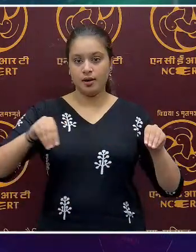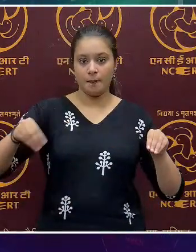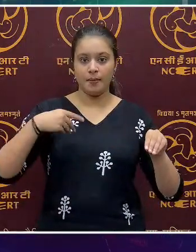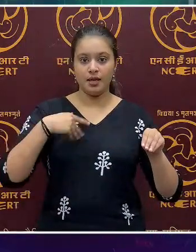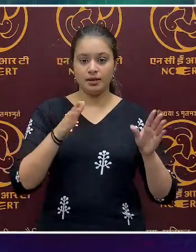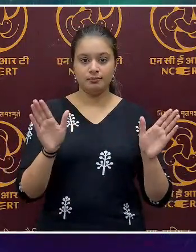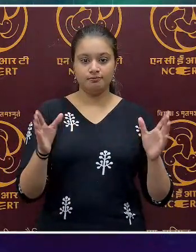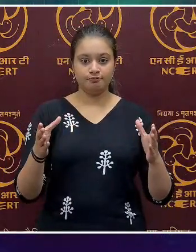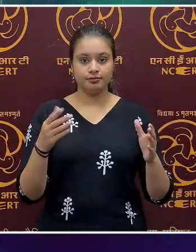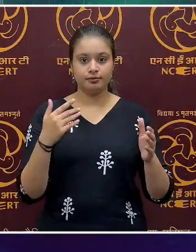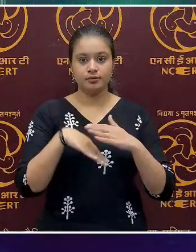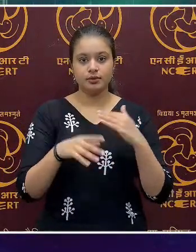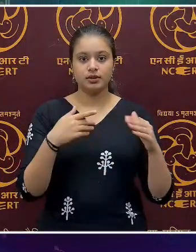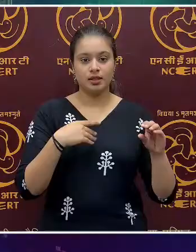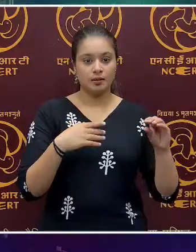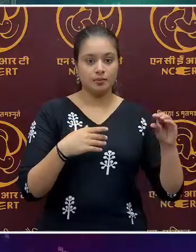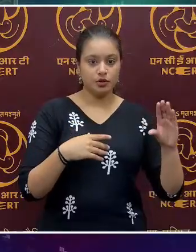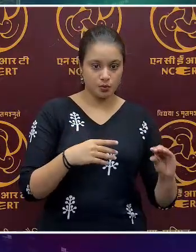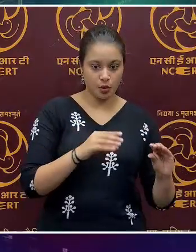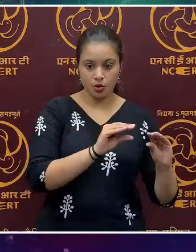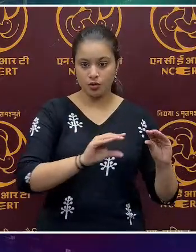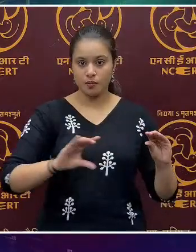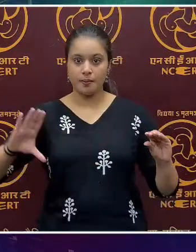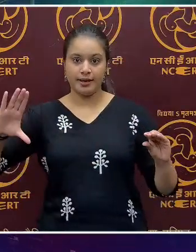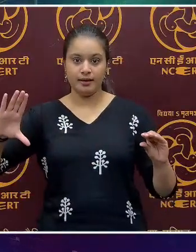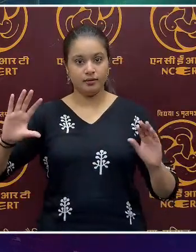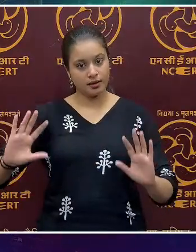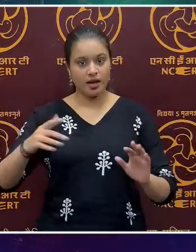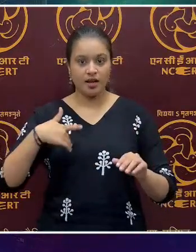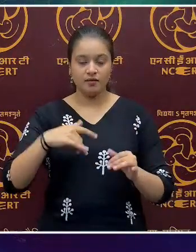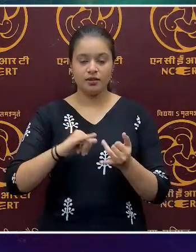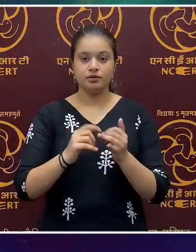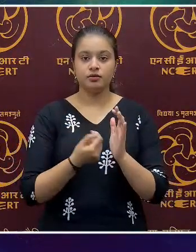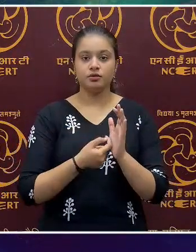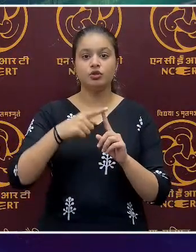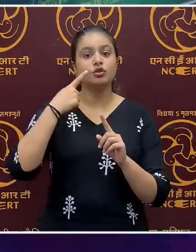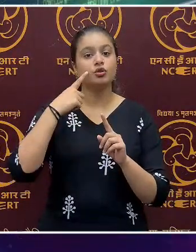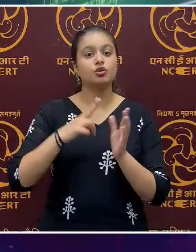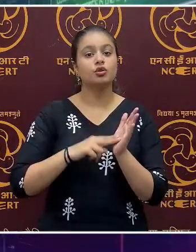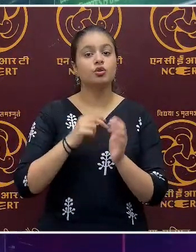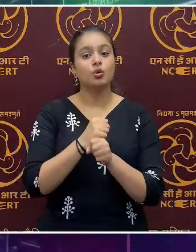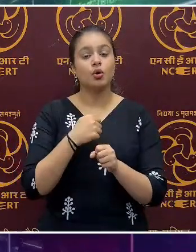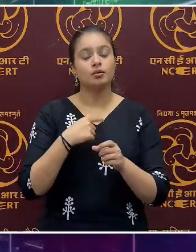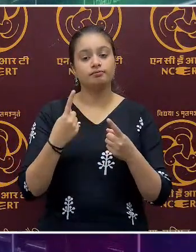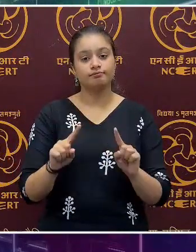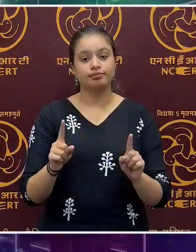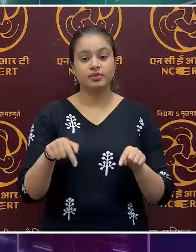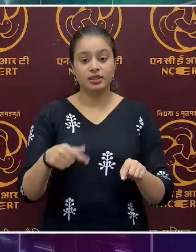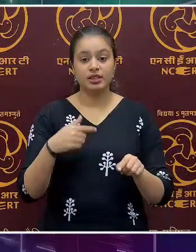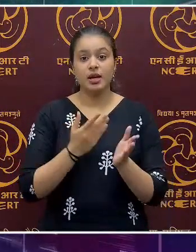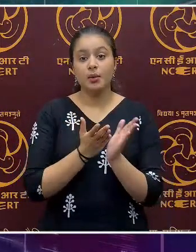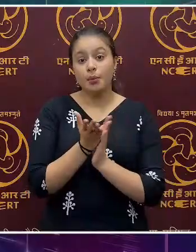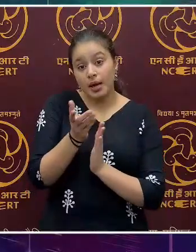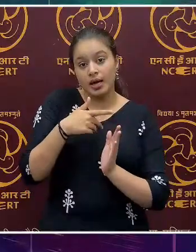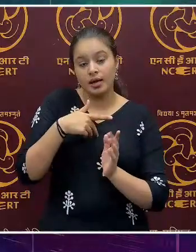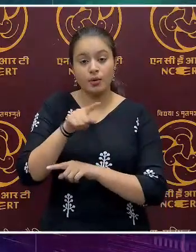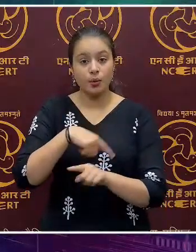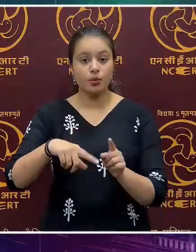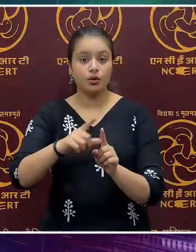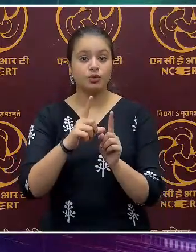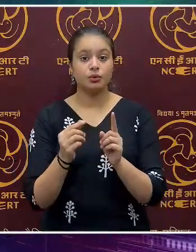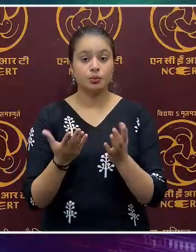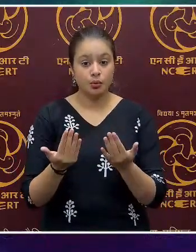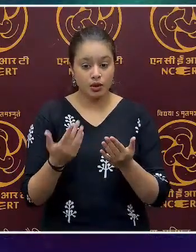it's sorted in the ascending order. So bubble sorting is completed here. So this is the reason. Bubble sorting is basically a sorting technique which